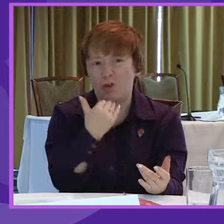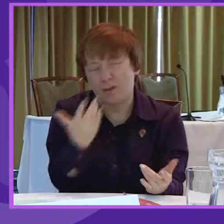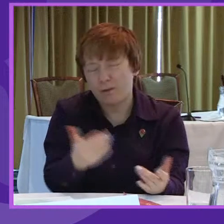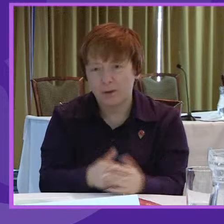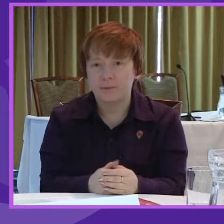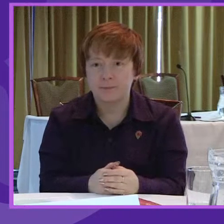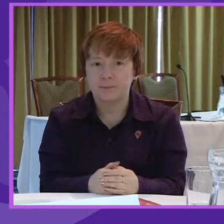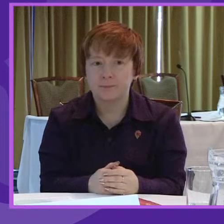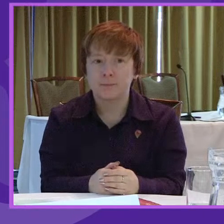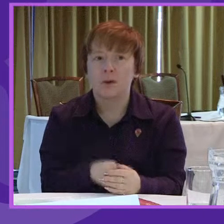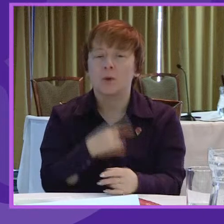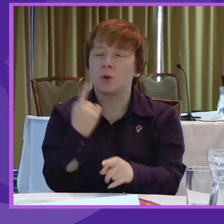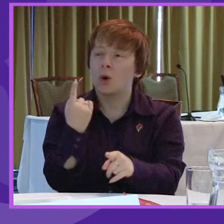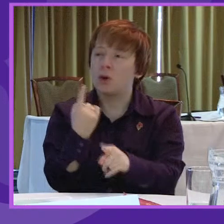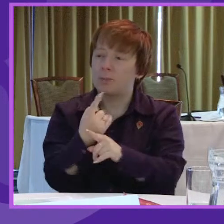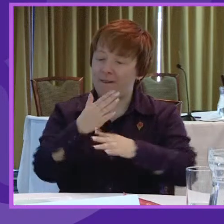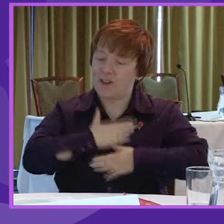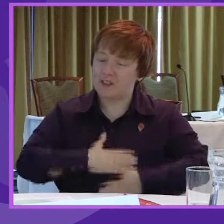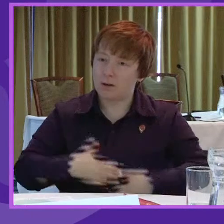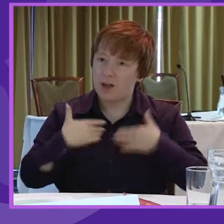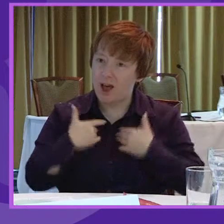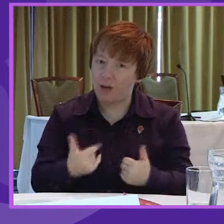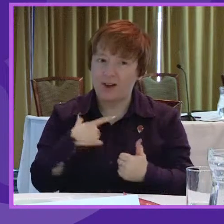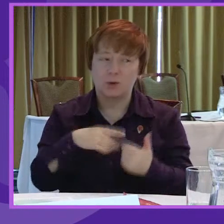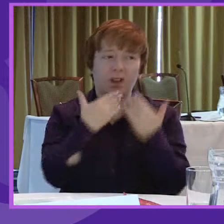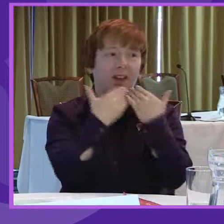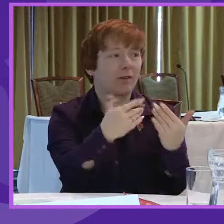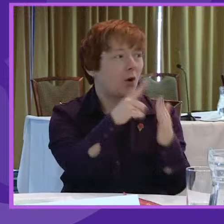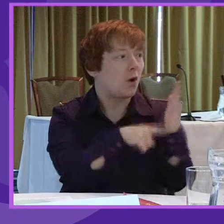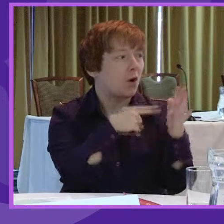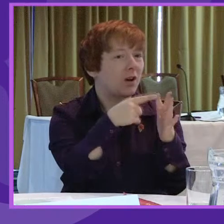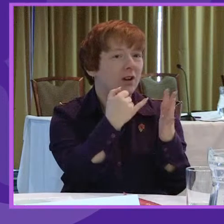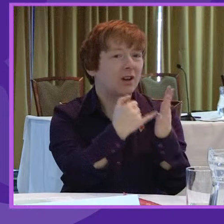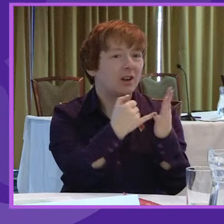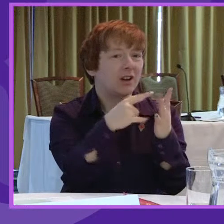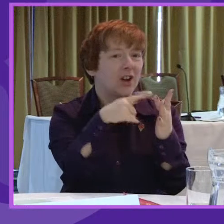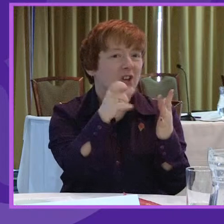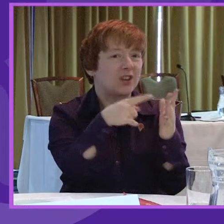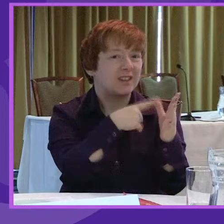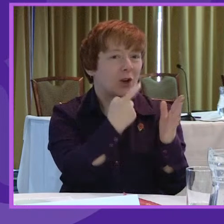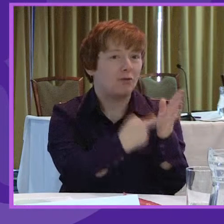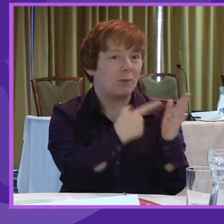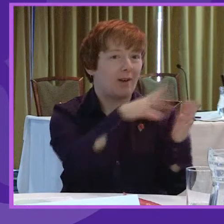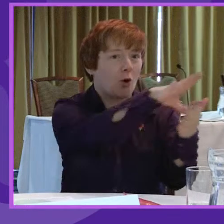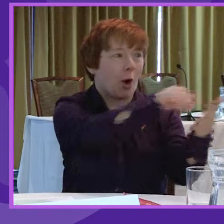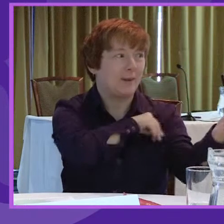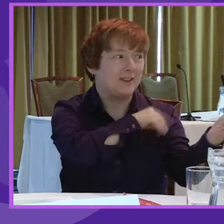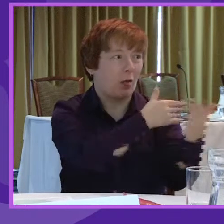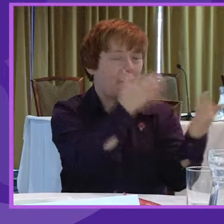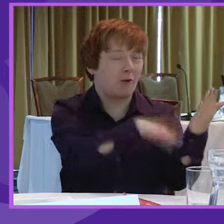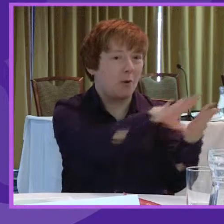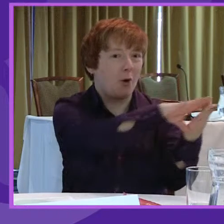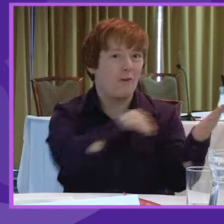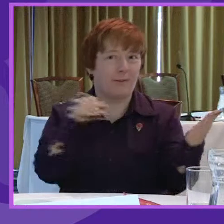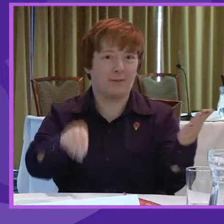Right, on to physical health, and I should credit Jessica Reid at this point because she's the person I've heavily plagiarised off for